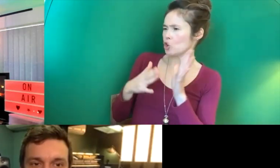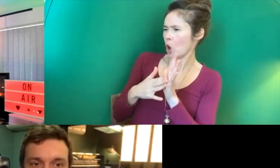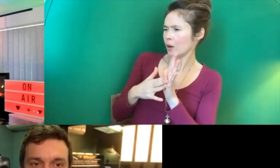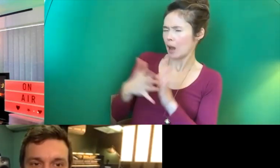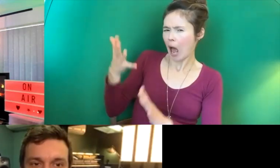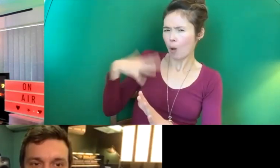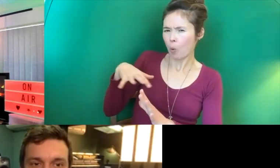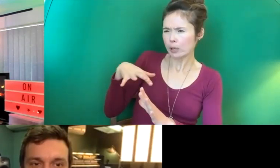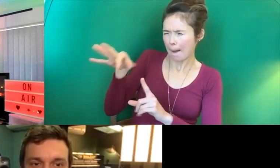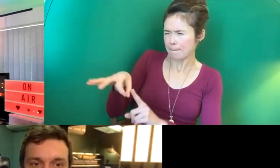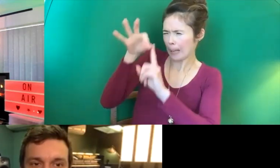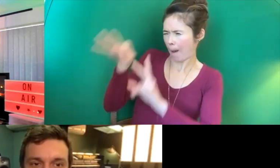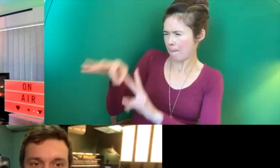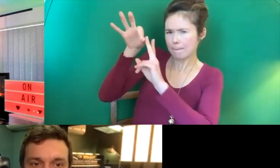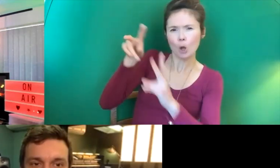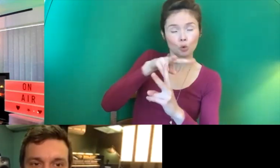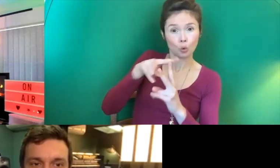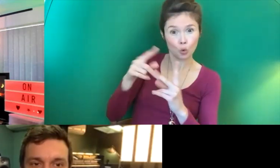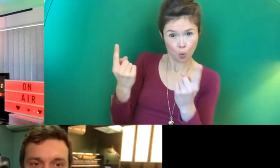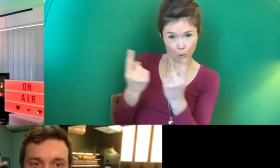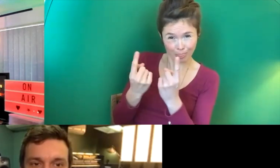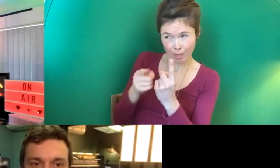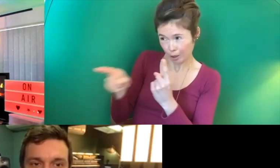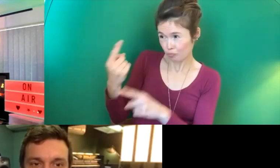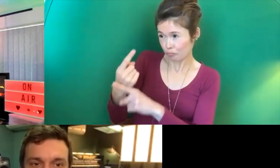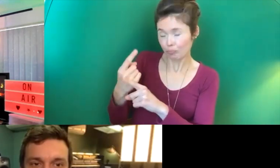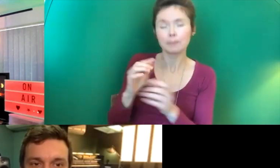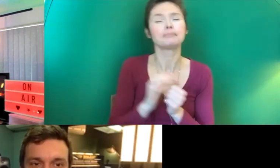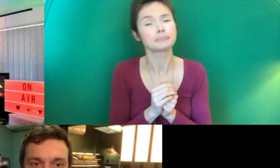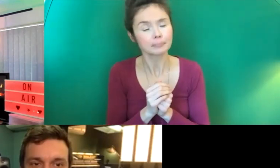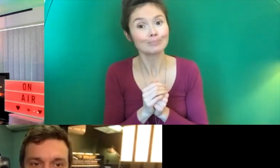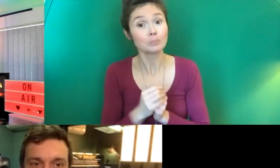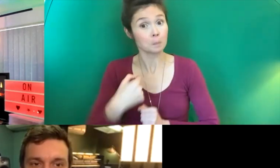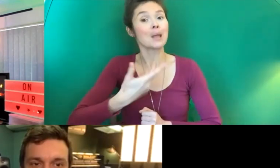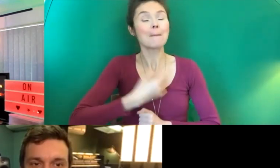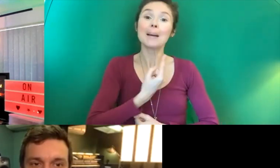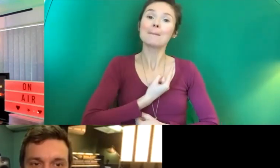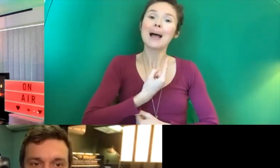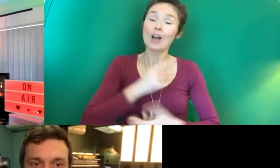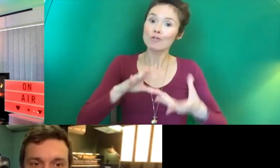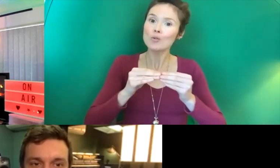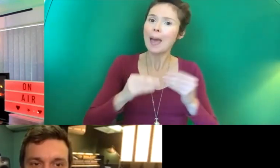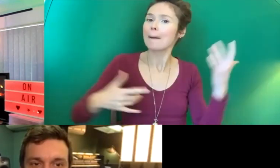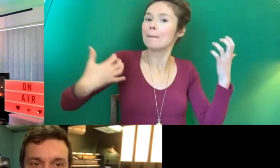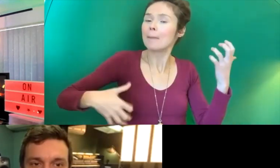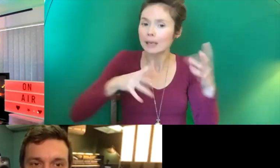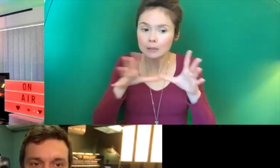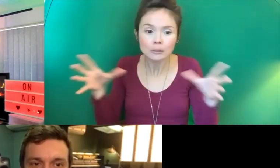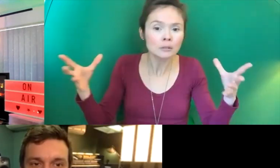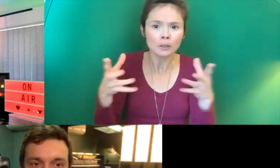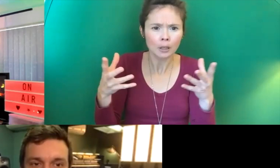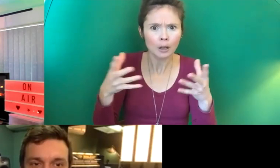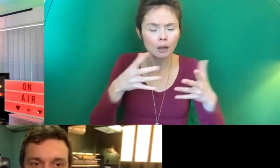highlight. One is that the musicians that I engaged in the band for recording, you know, we were all diverse